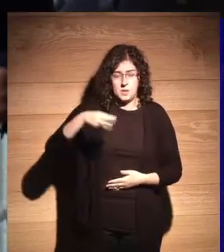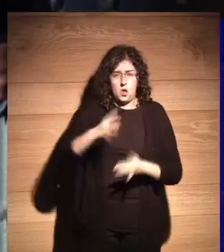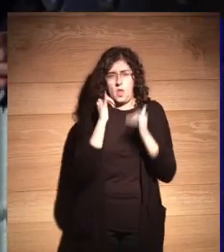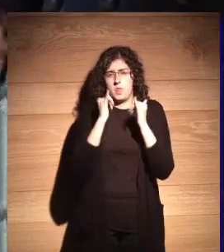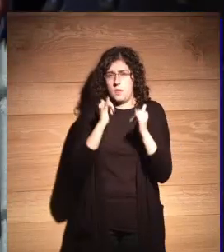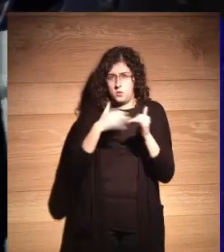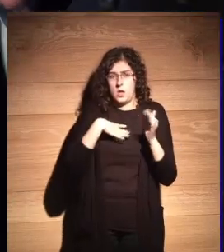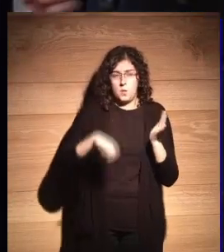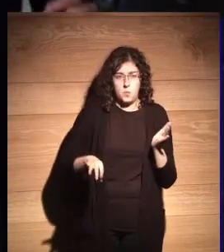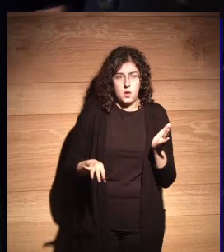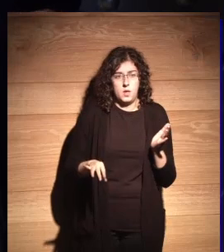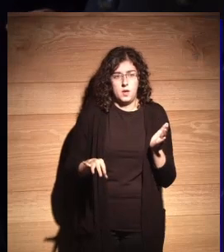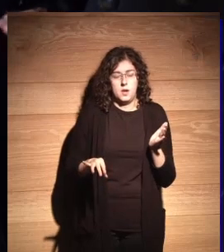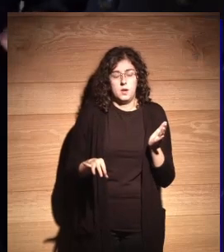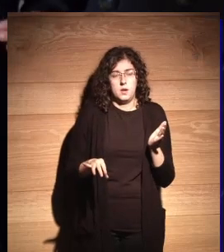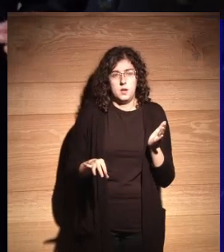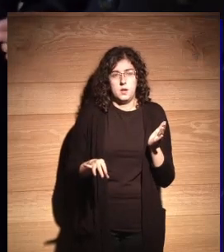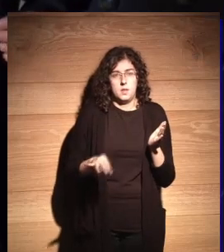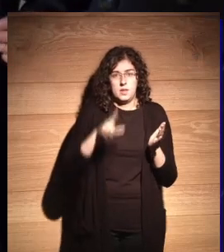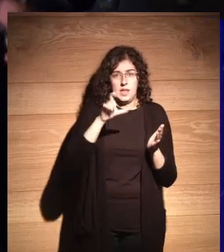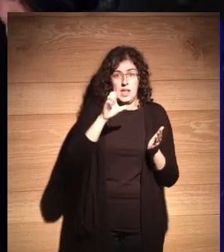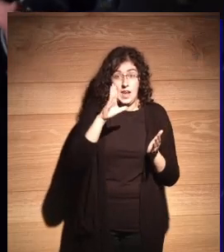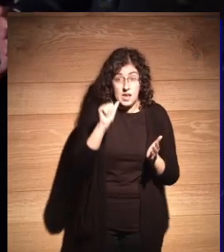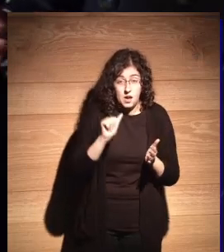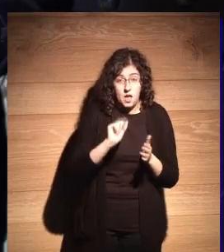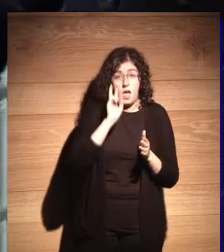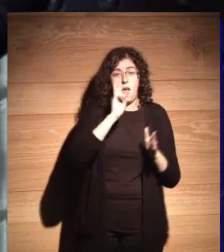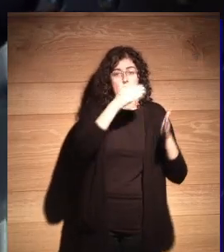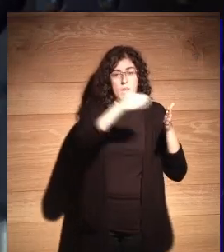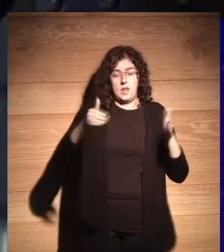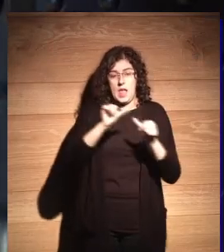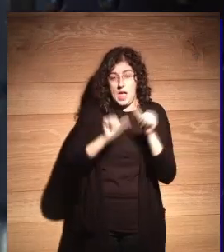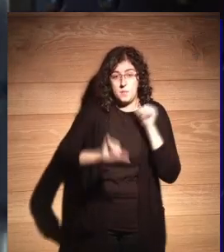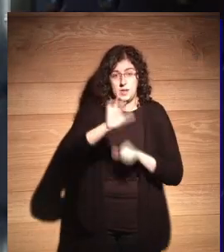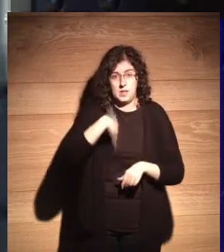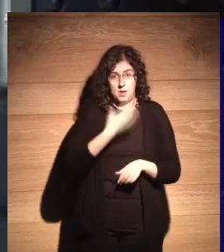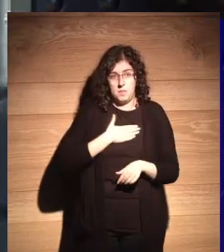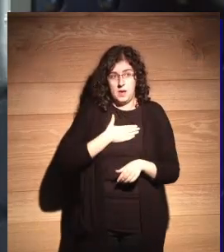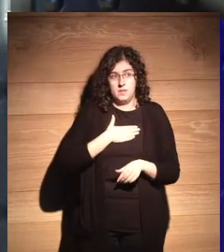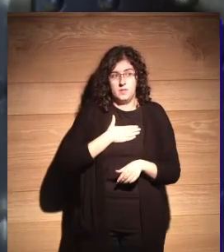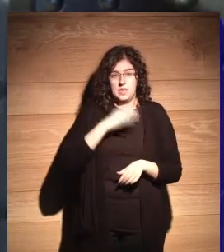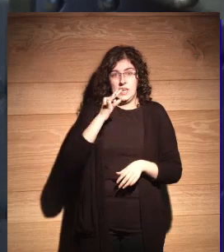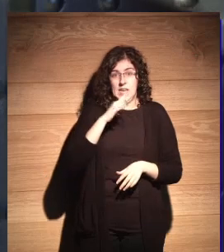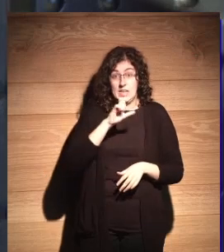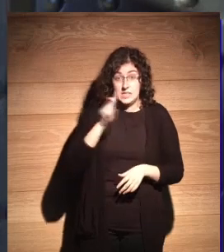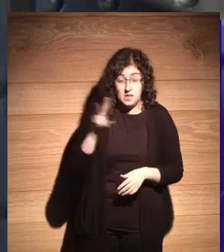with 350 square meters, and you will be able to enjoy a beautiful Leica gallery. From